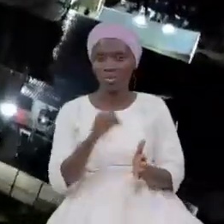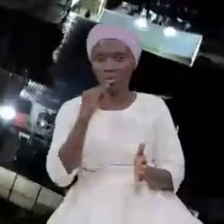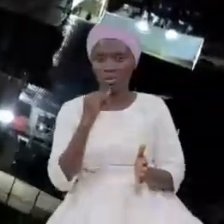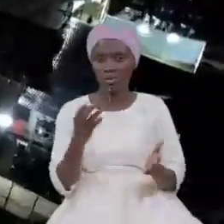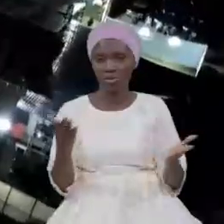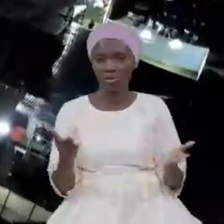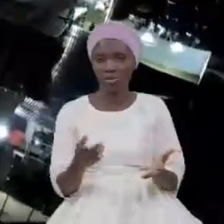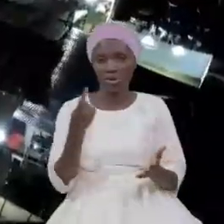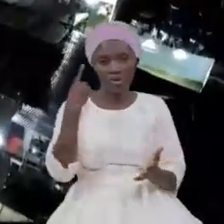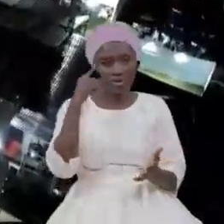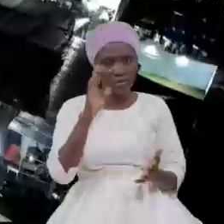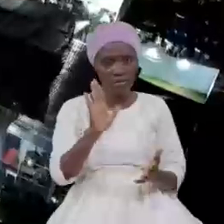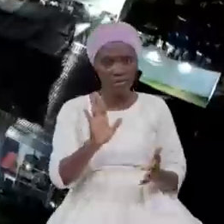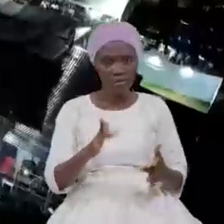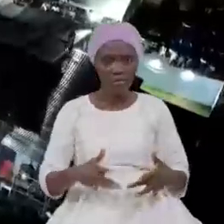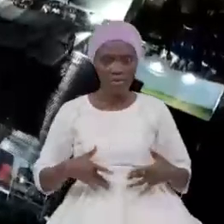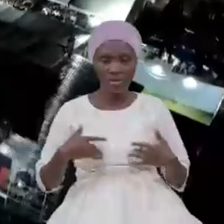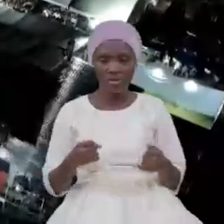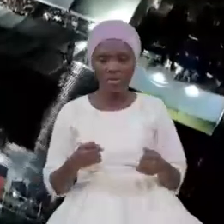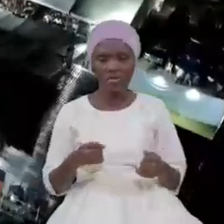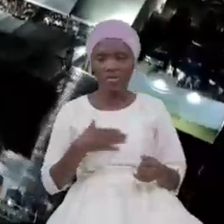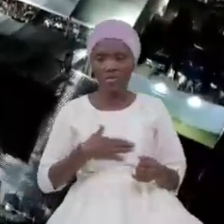Our counselors, let's move fast.